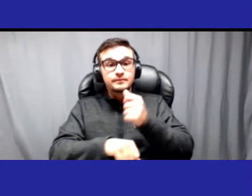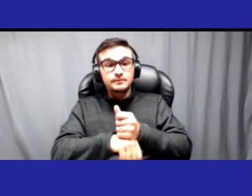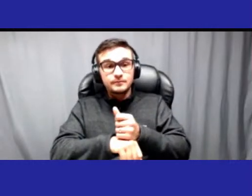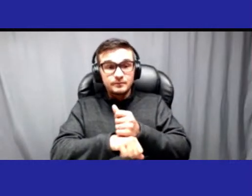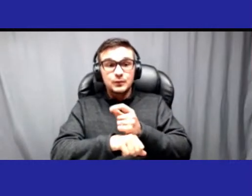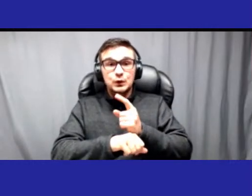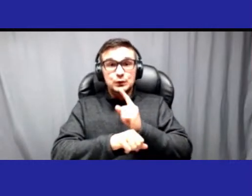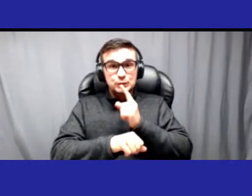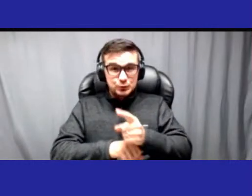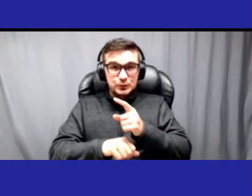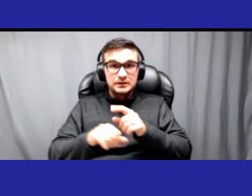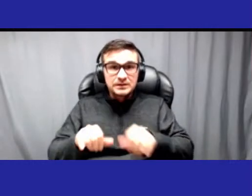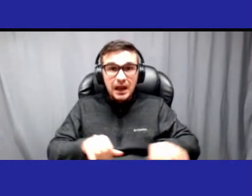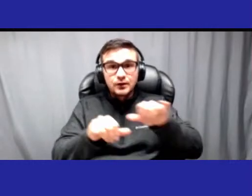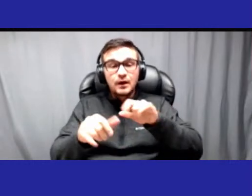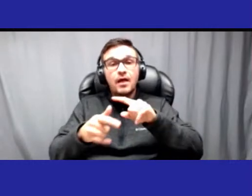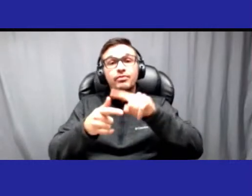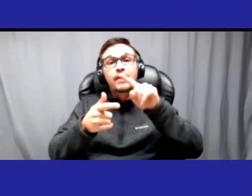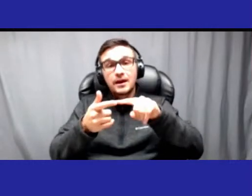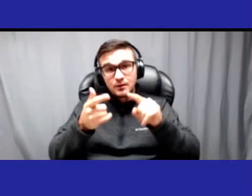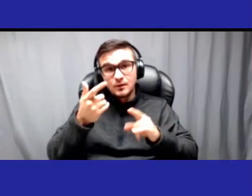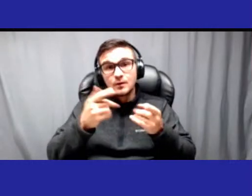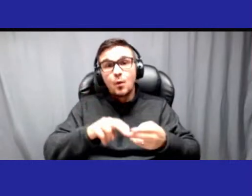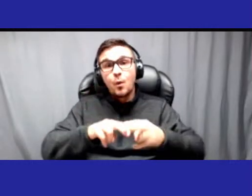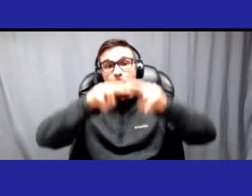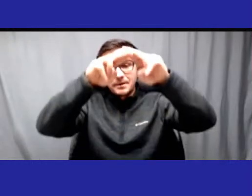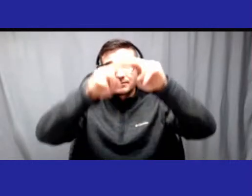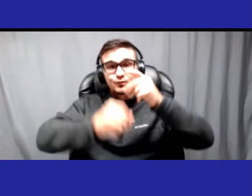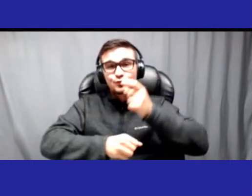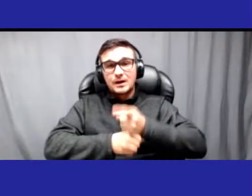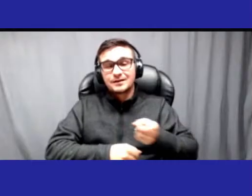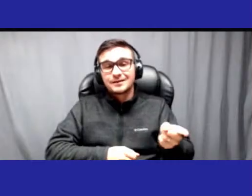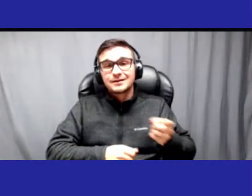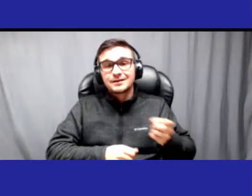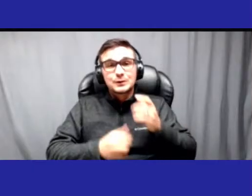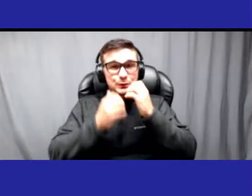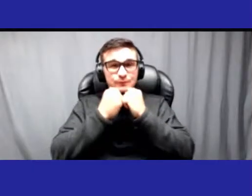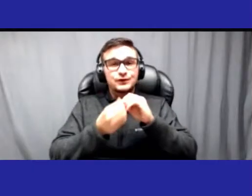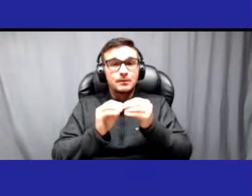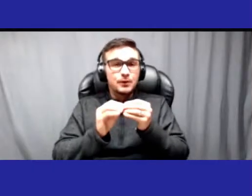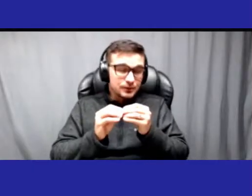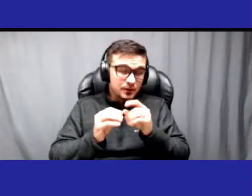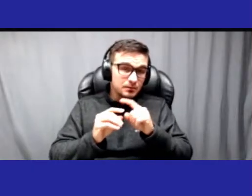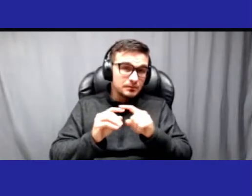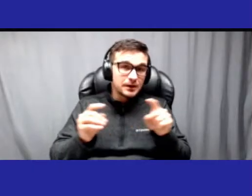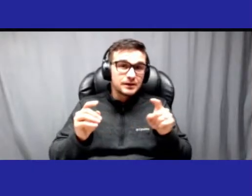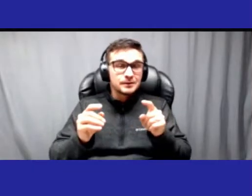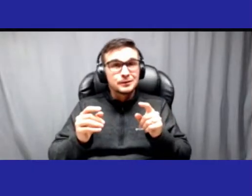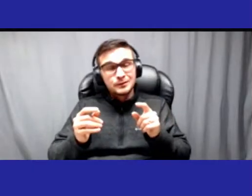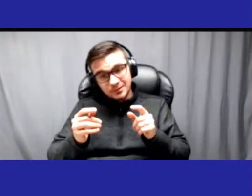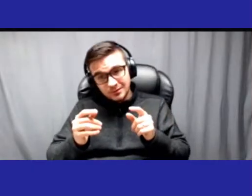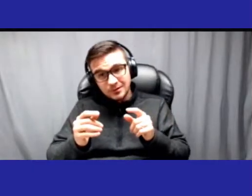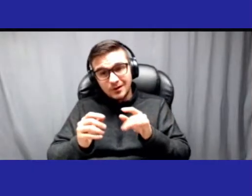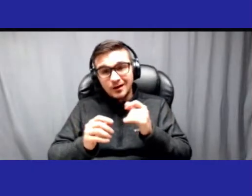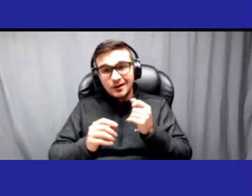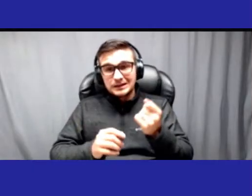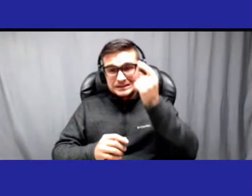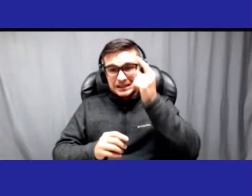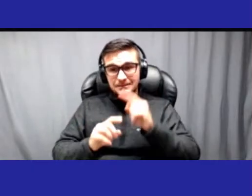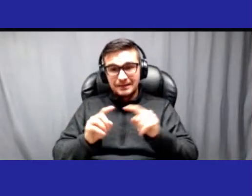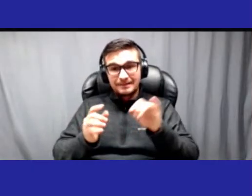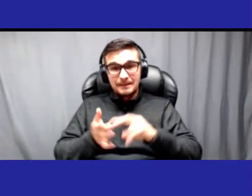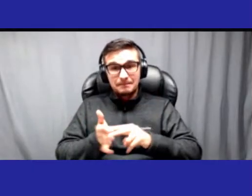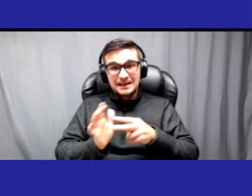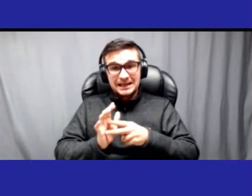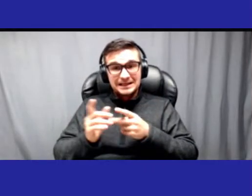the important part. Yeah, so these are conservative numbers, but I didn't want to, I understand, but it suggests that, part of why I don't